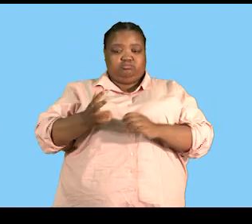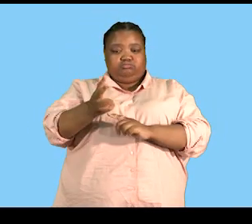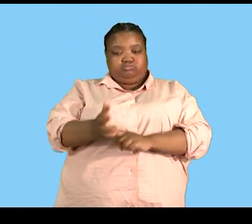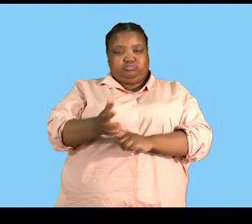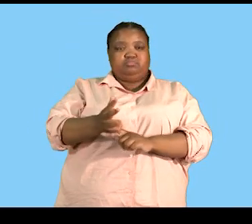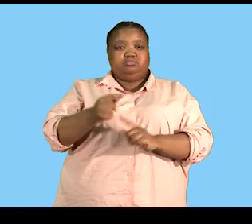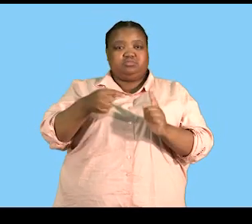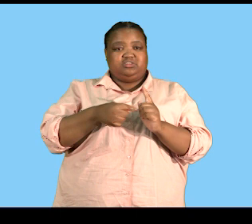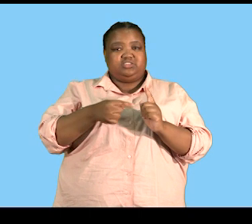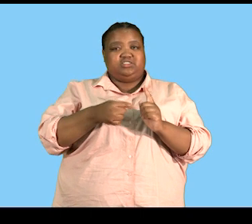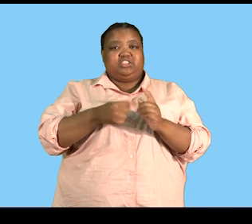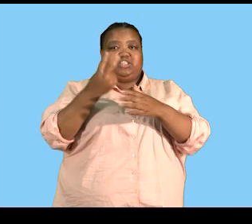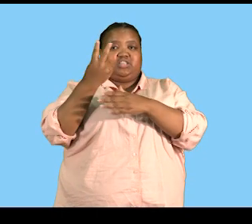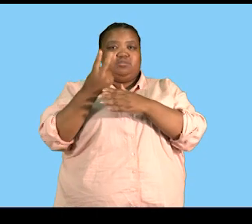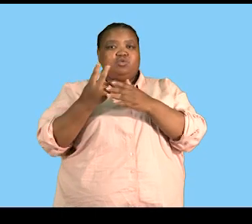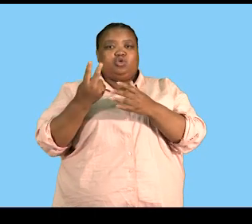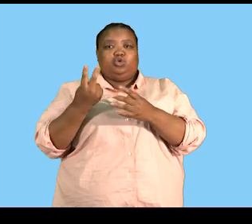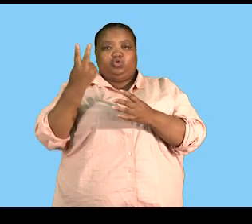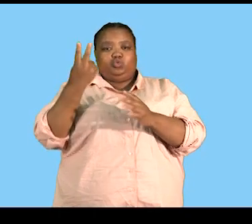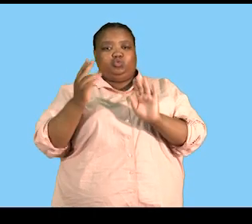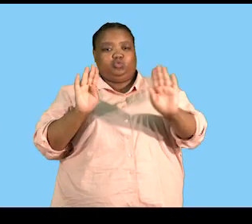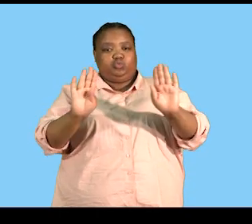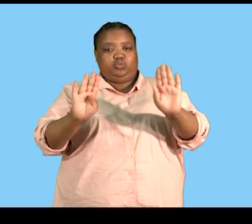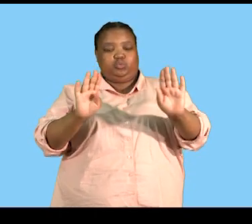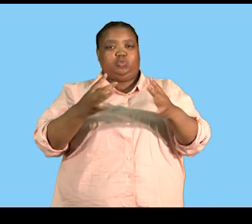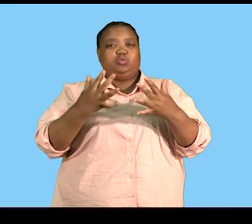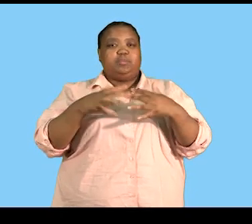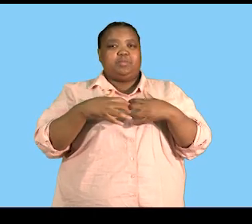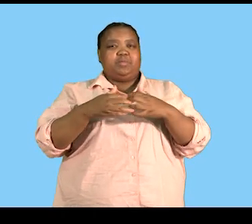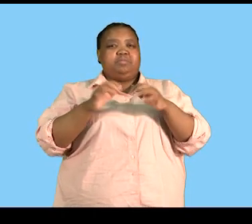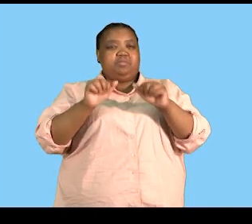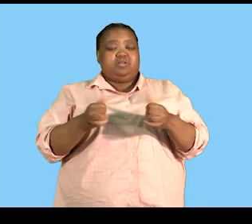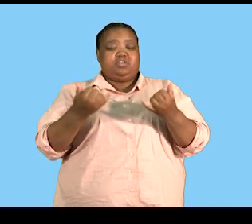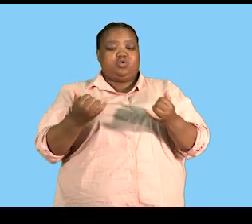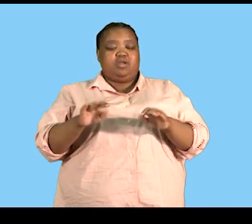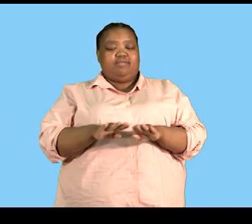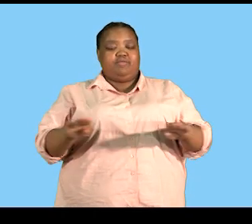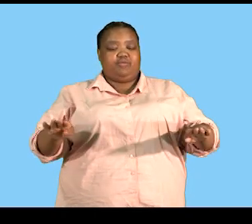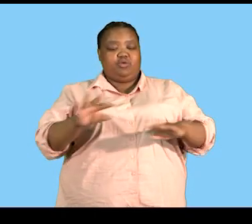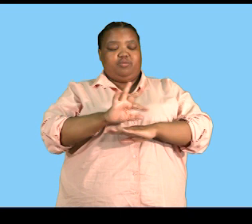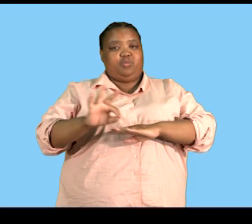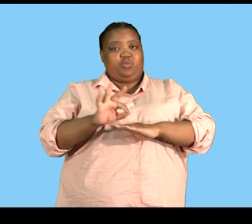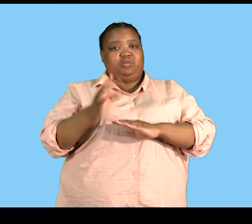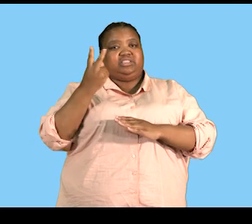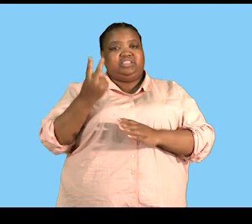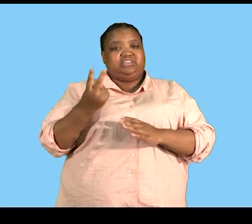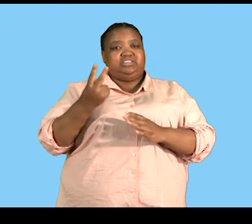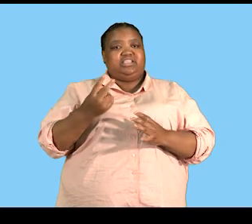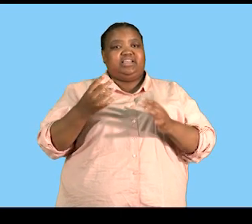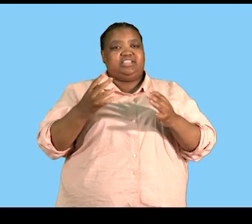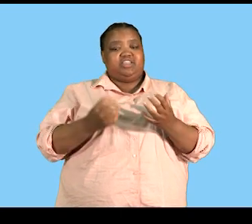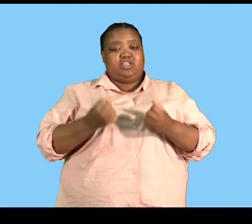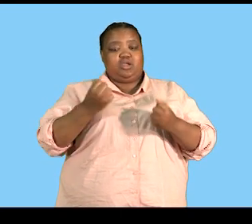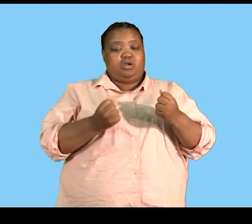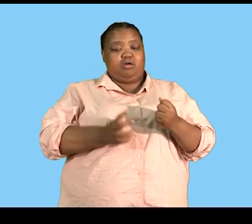So the sketch that they are giving us is a floor plan, and we can see it's a